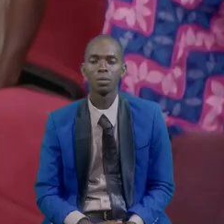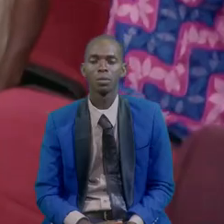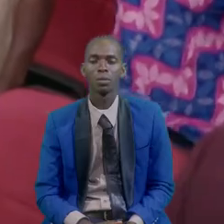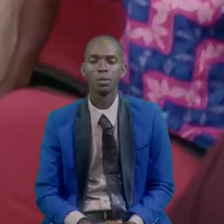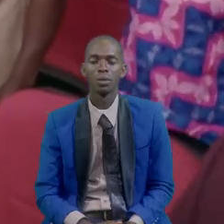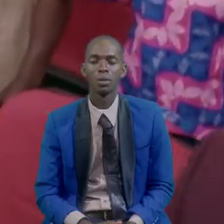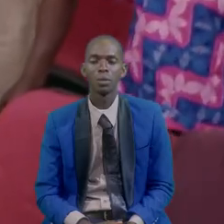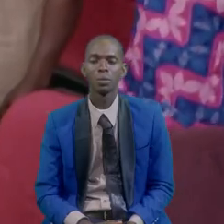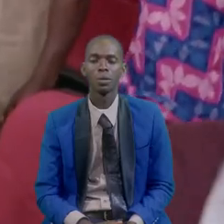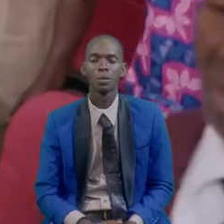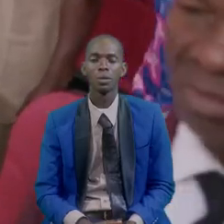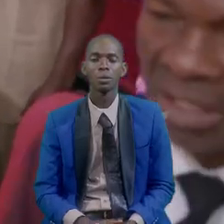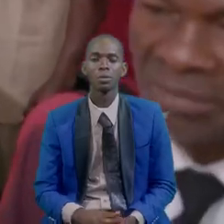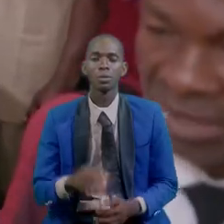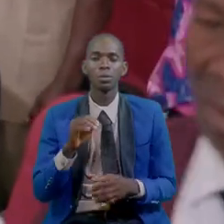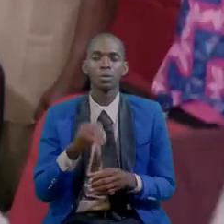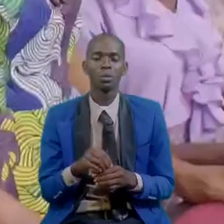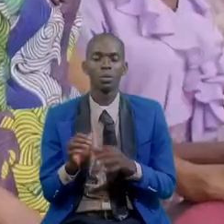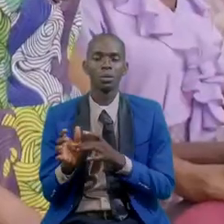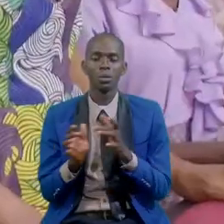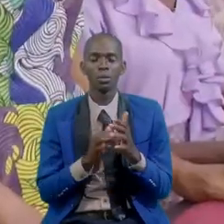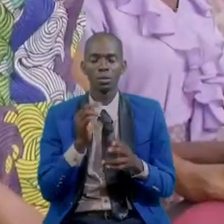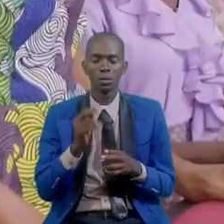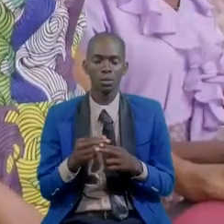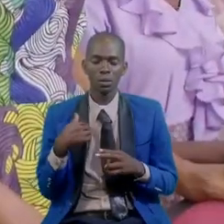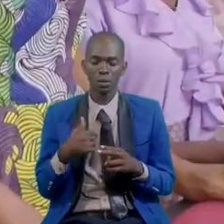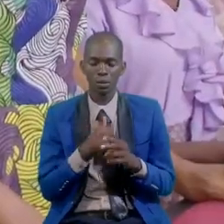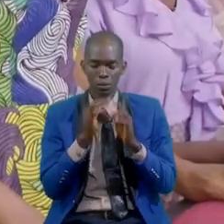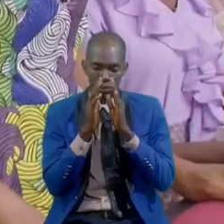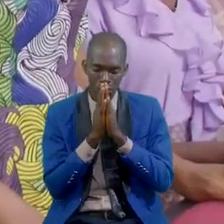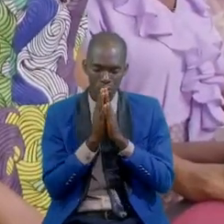In Jesus' name we pray.